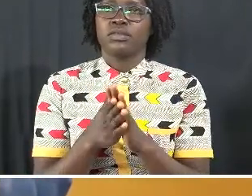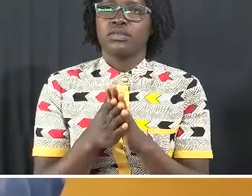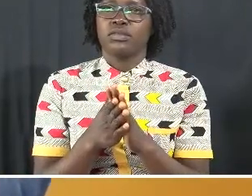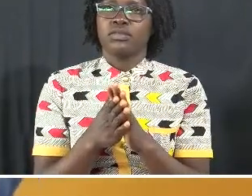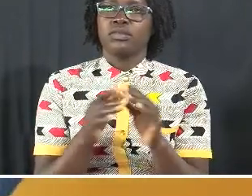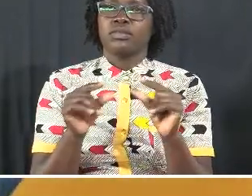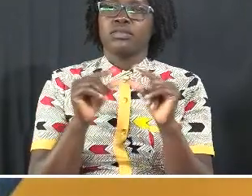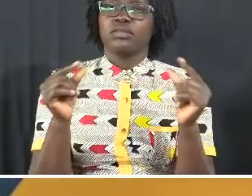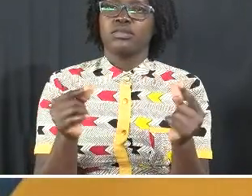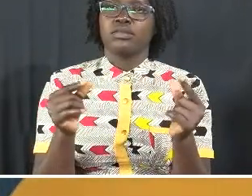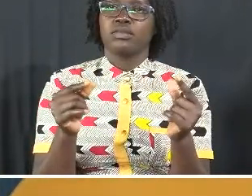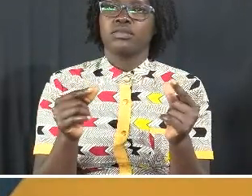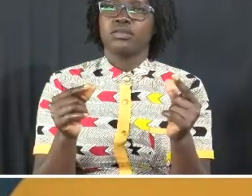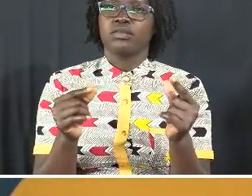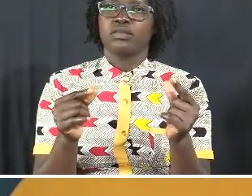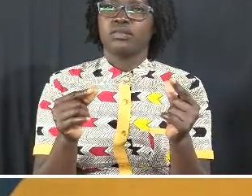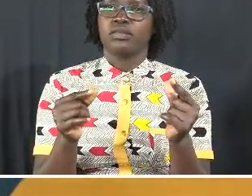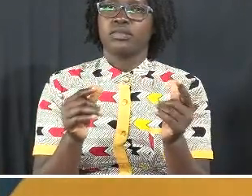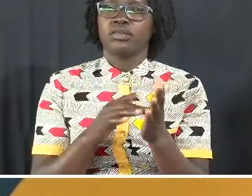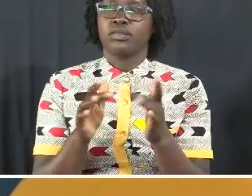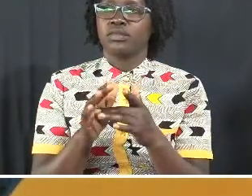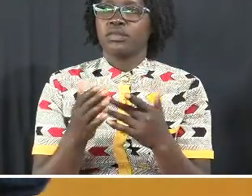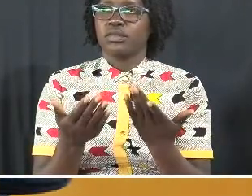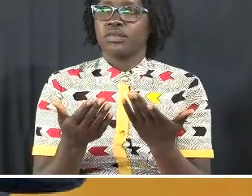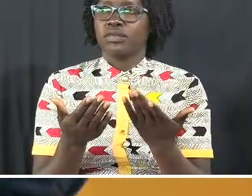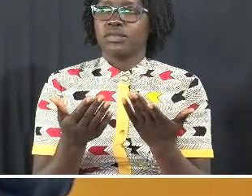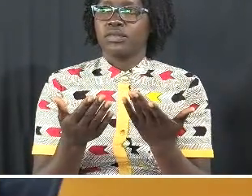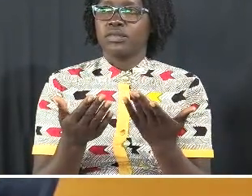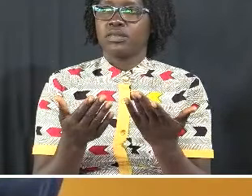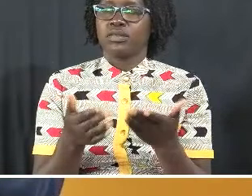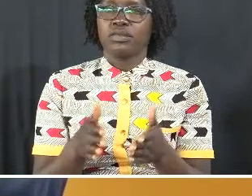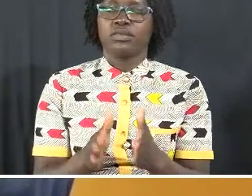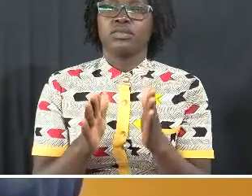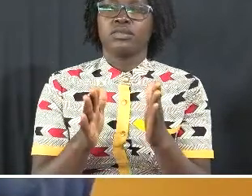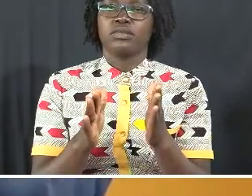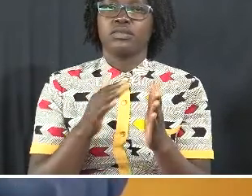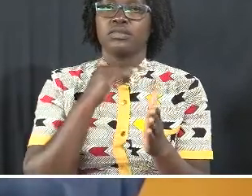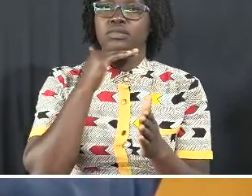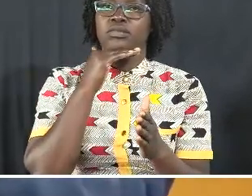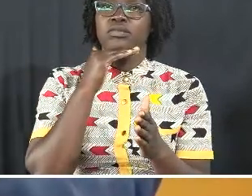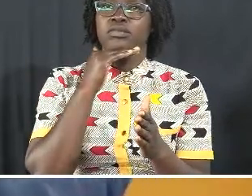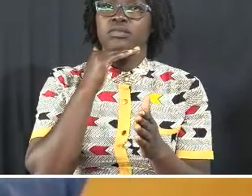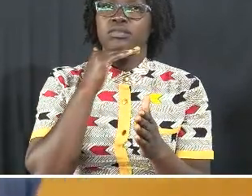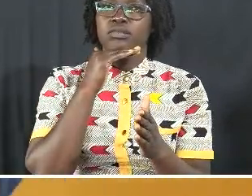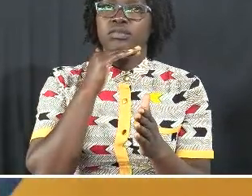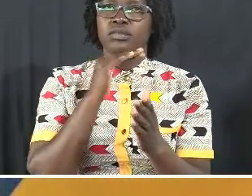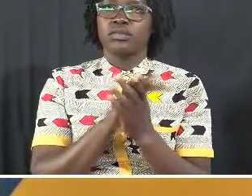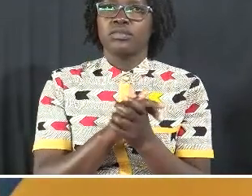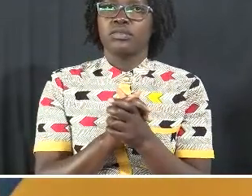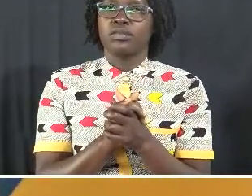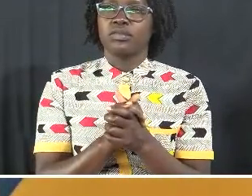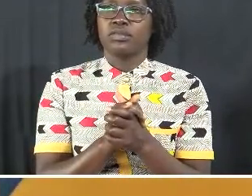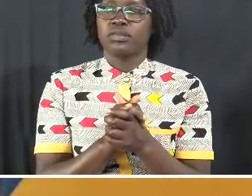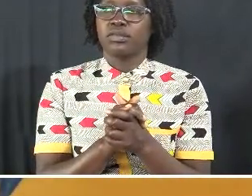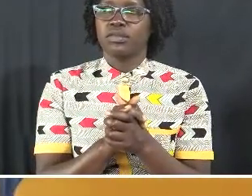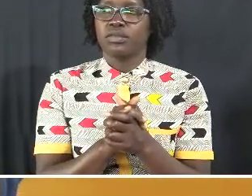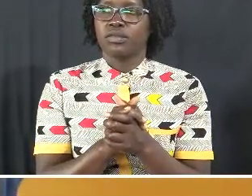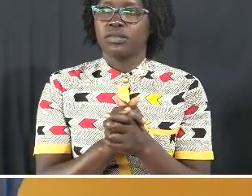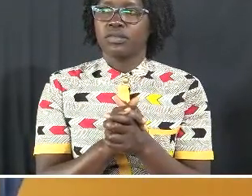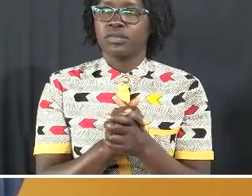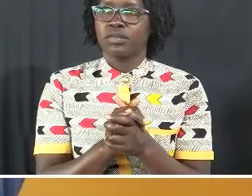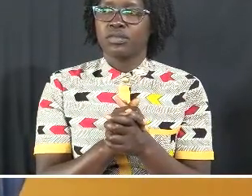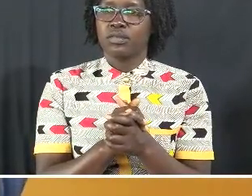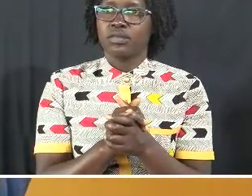of the greatest authors of the Bible, and even himself allowed to die under persecution, several